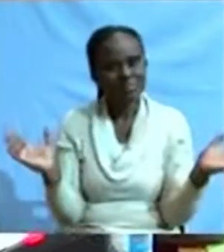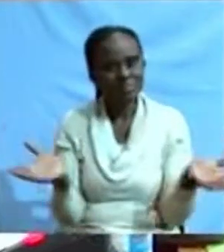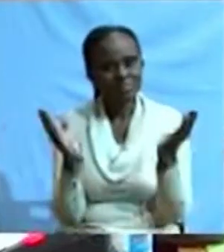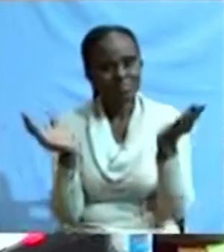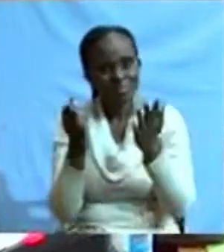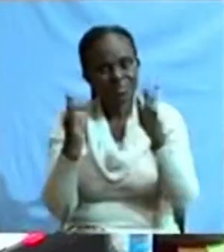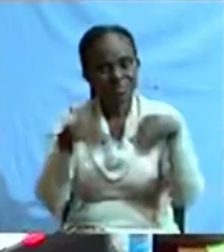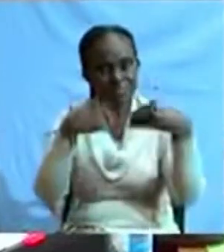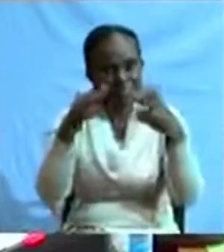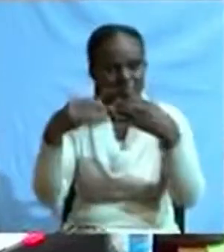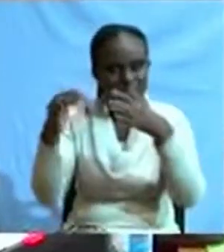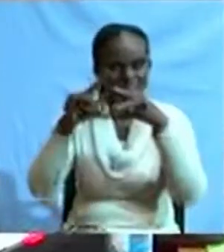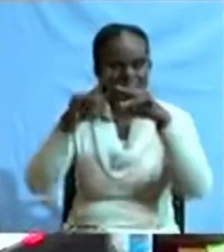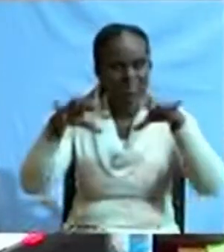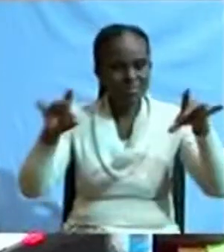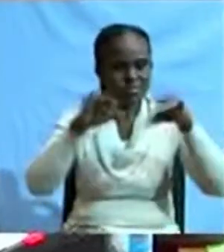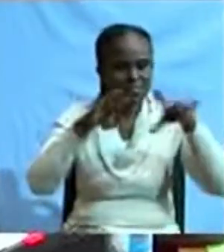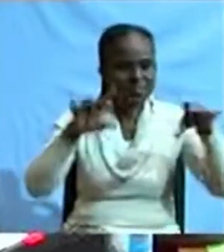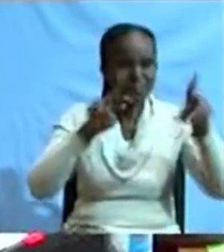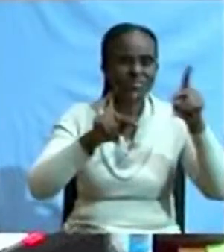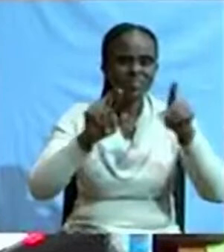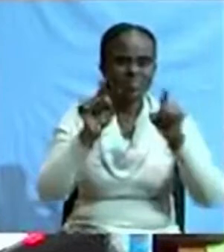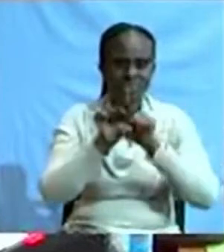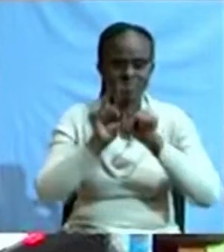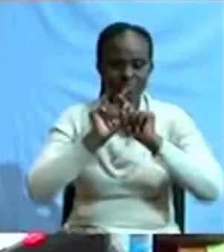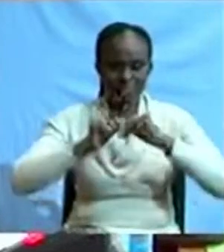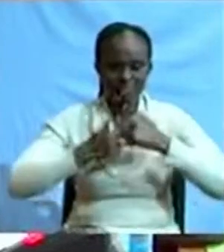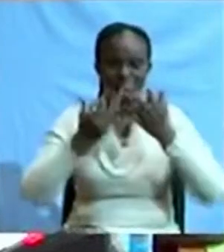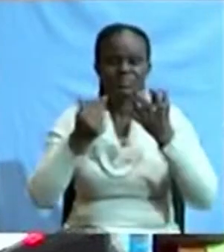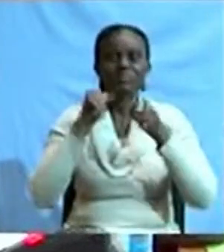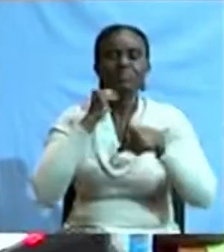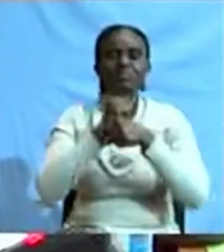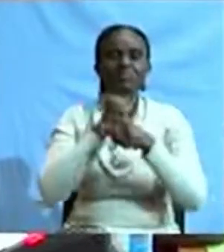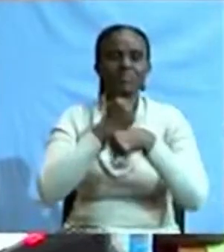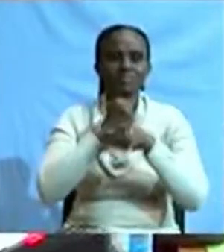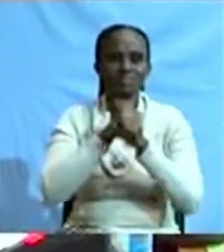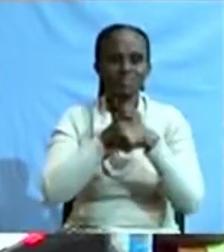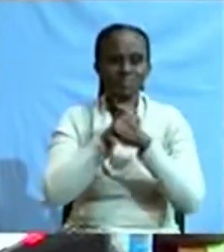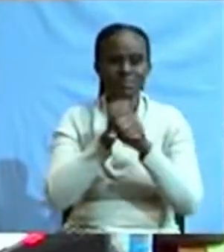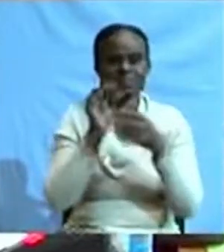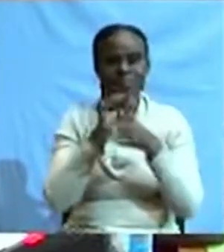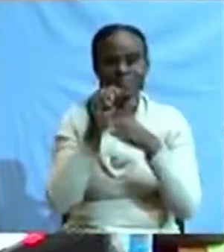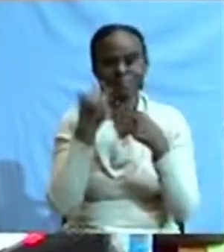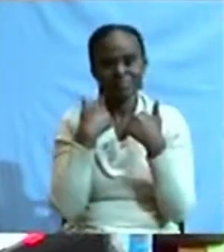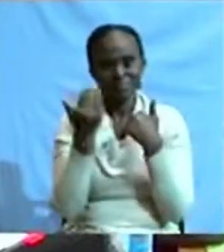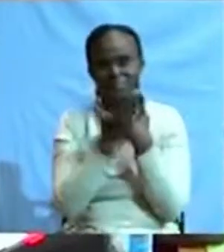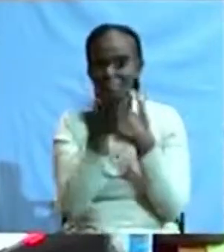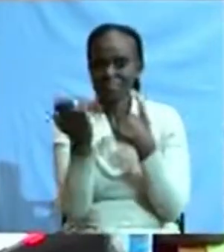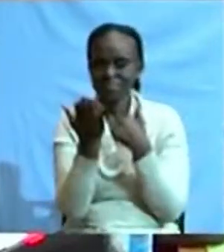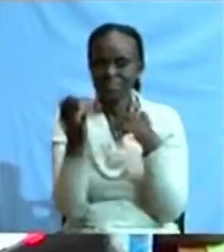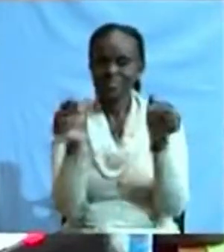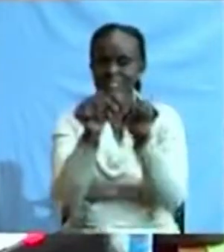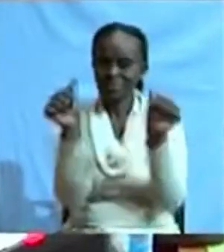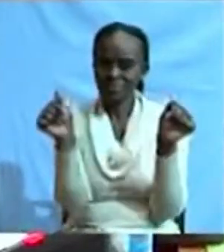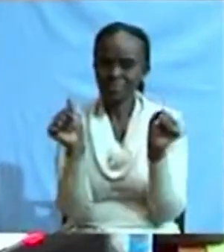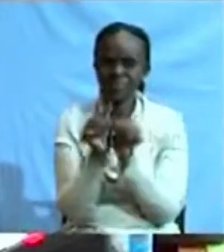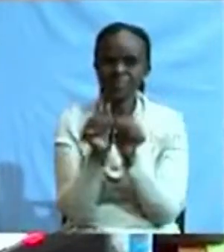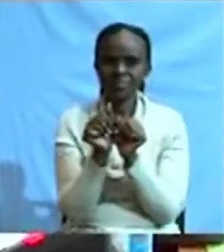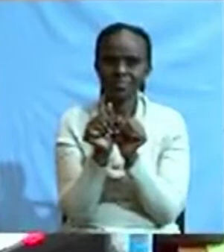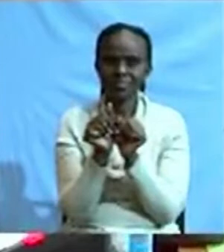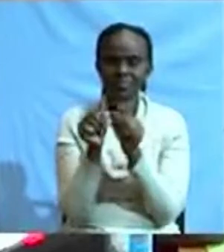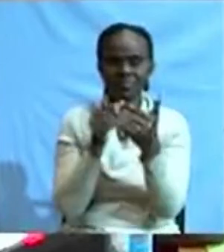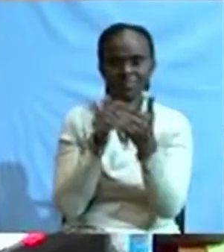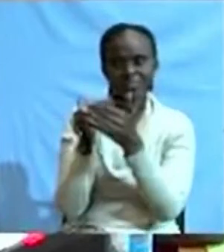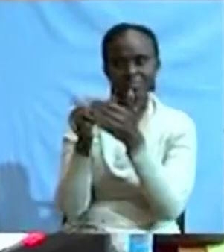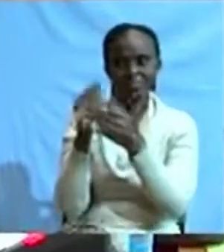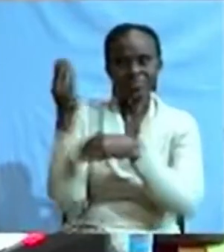to the public, and then also we wanted to operationalize, or rather have the area near the